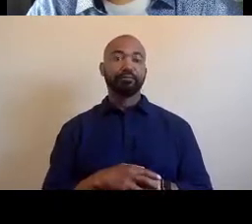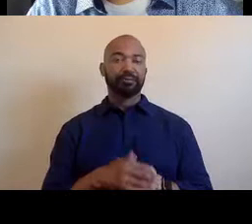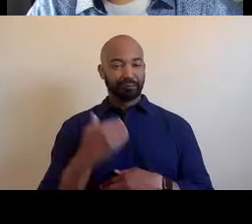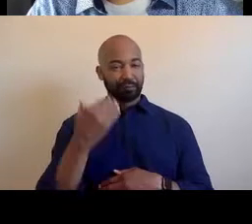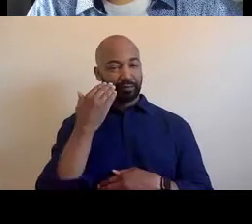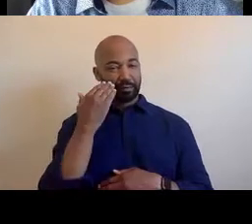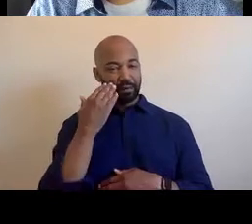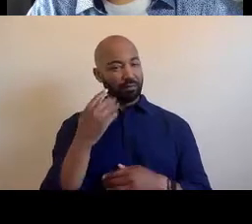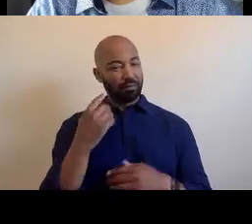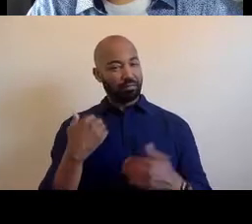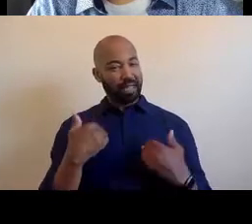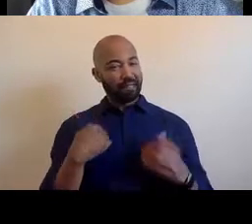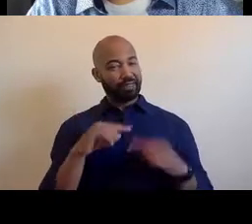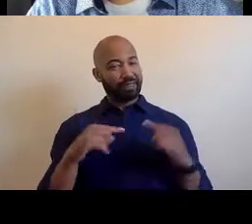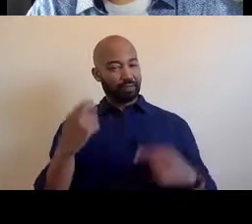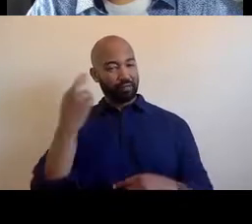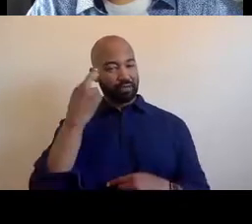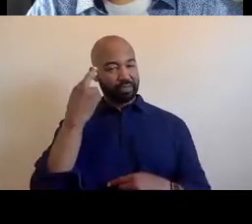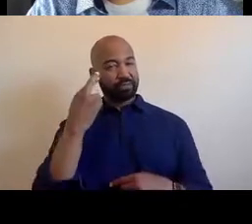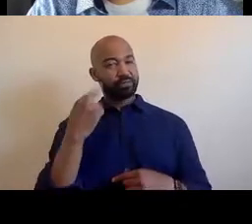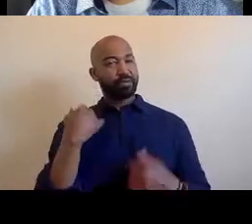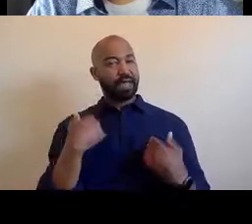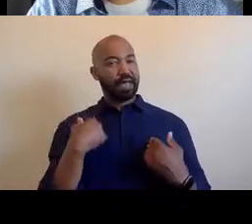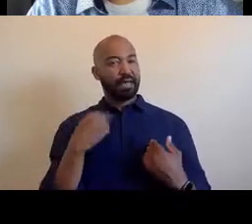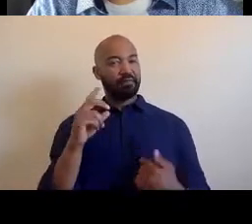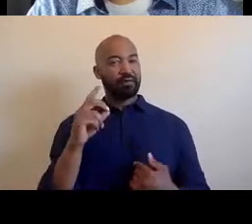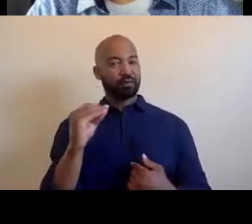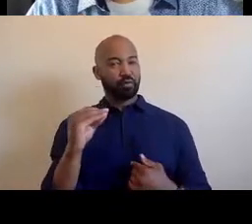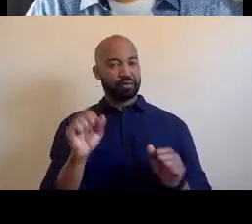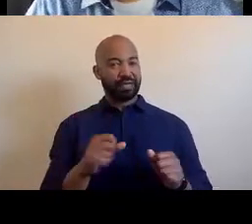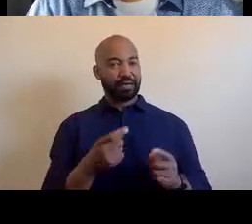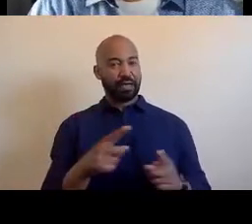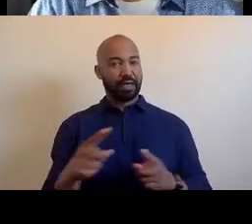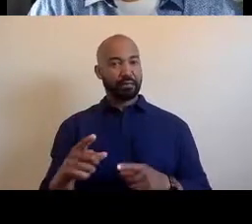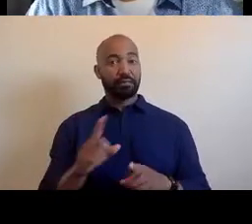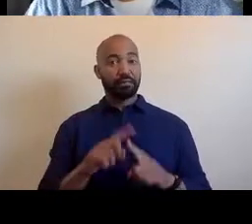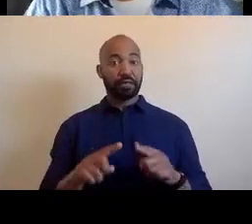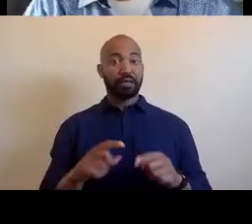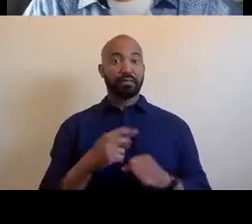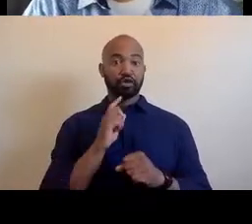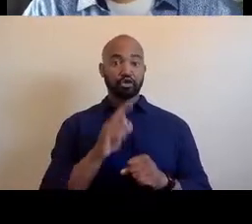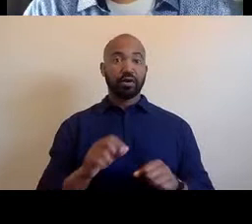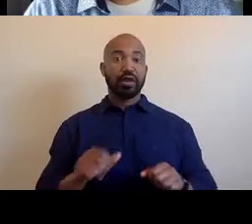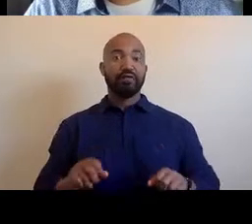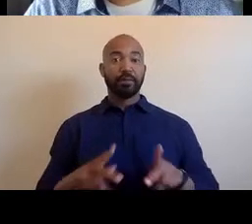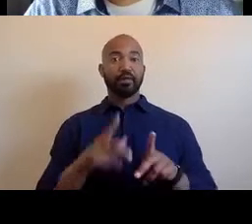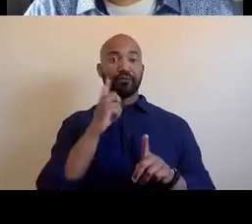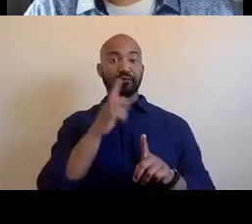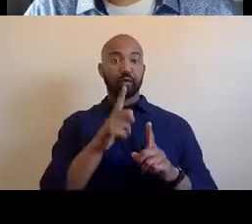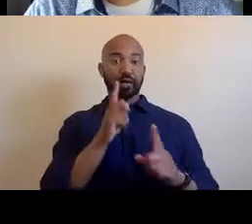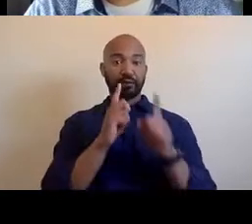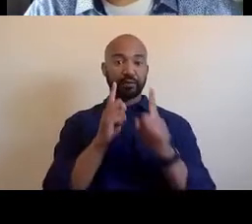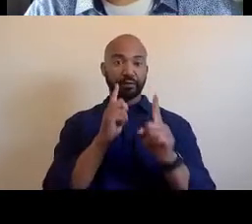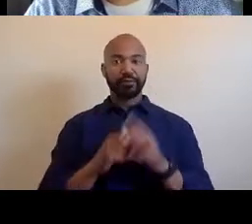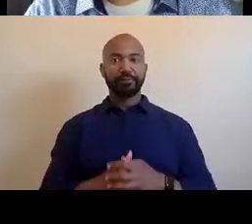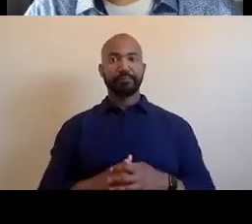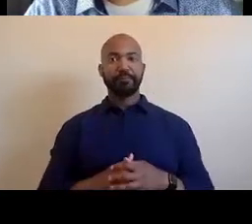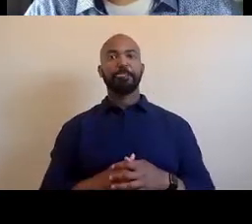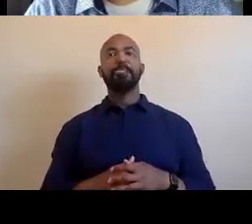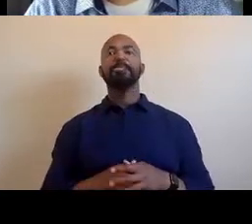of reasons. And so I want this really to be an opportunity for a conversation. And then where do we need